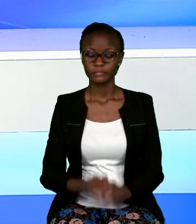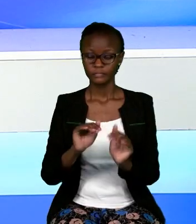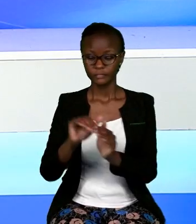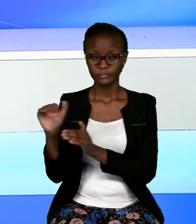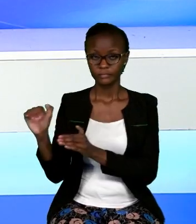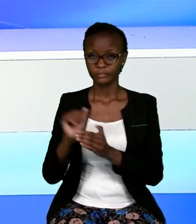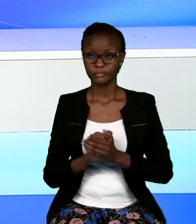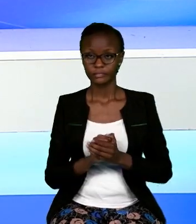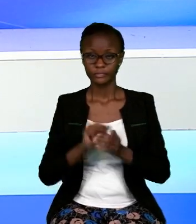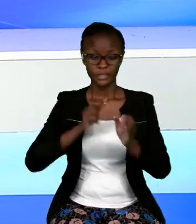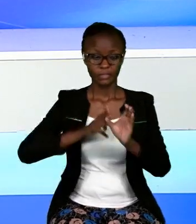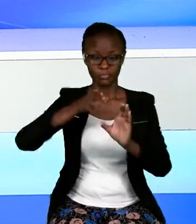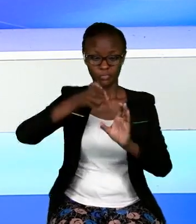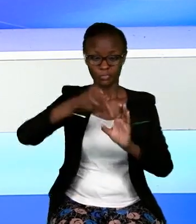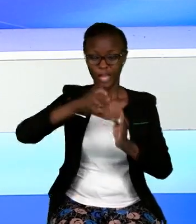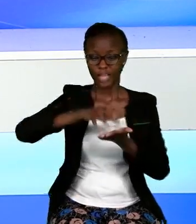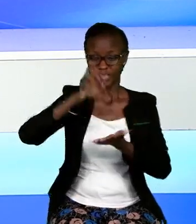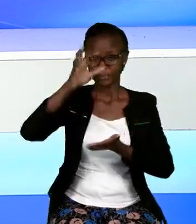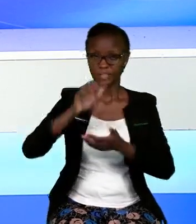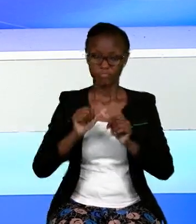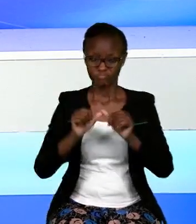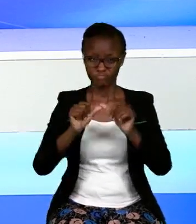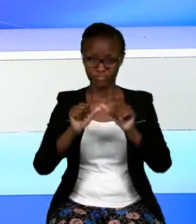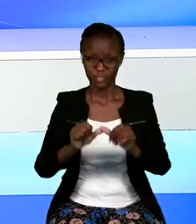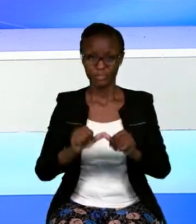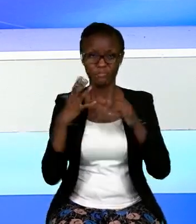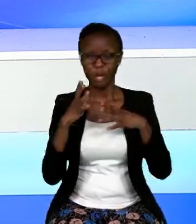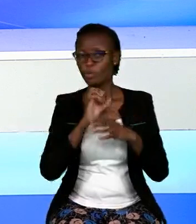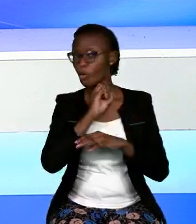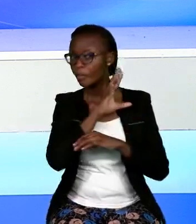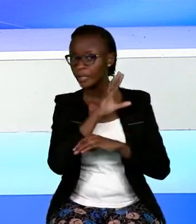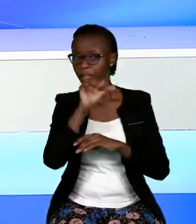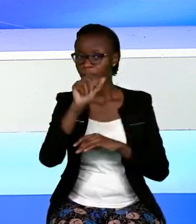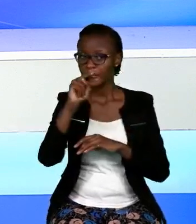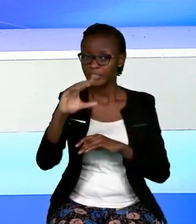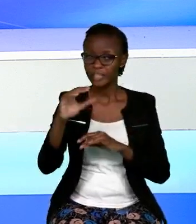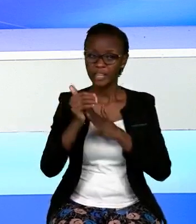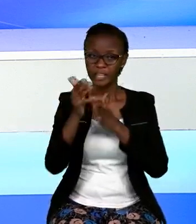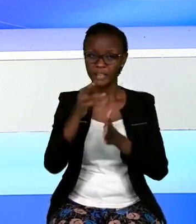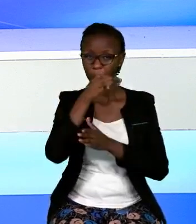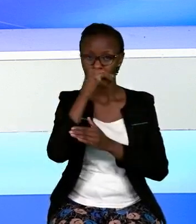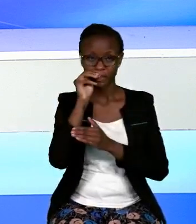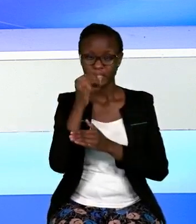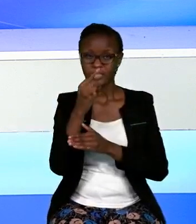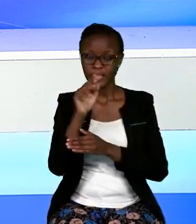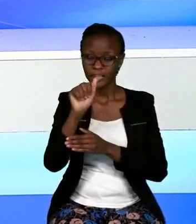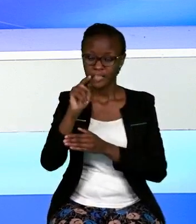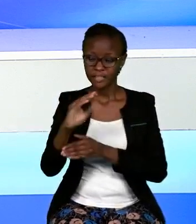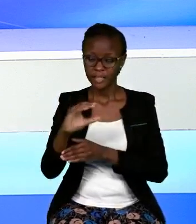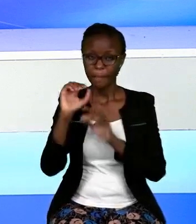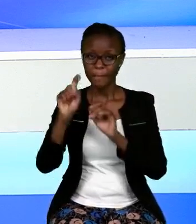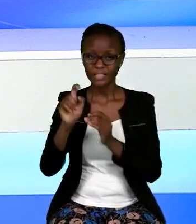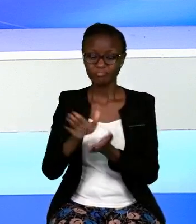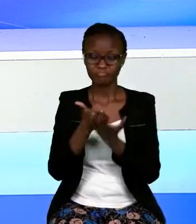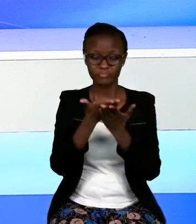The fuel outrage has continued to intensify as Amani National Congress Party leader Musalia Mudavadi says that his party will sponsor a motion in